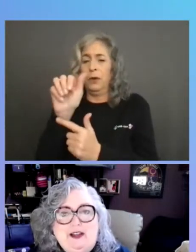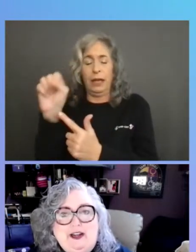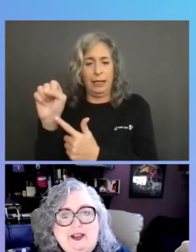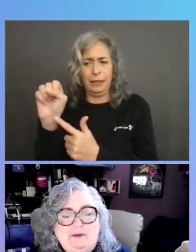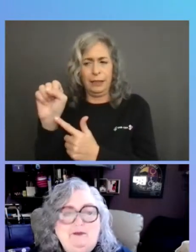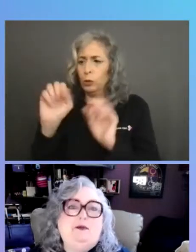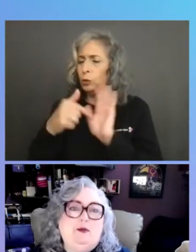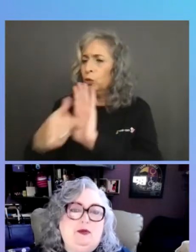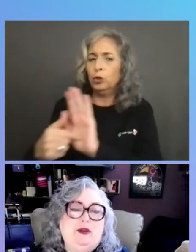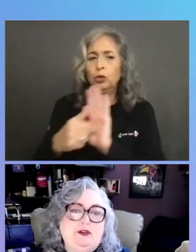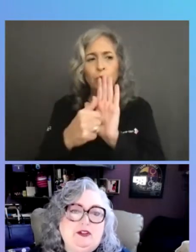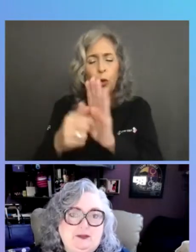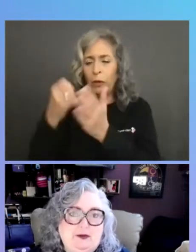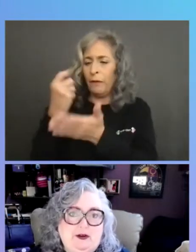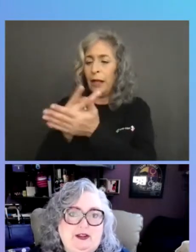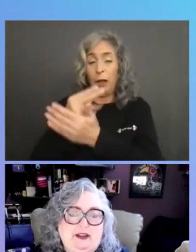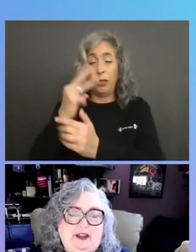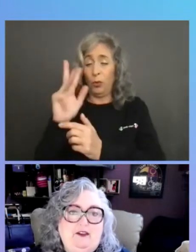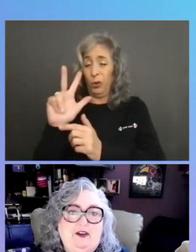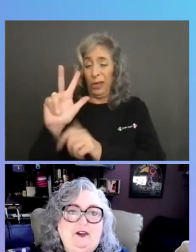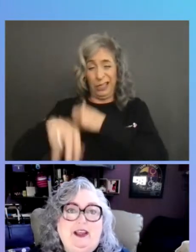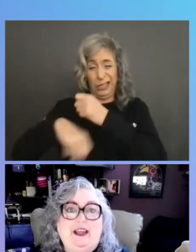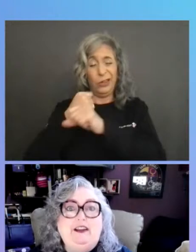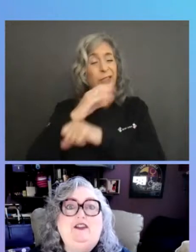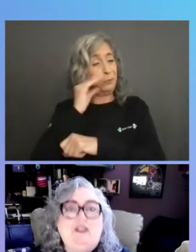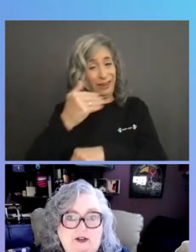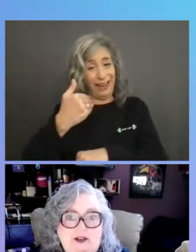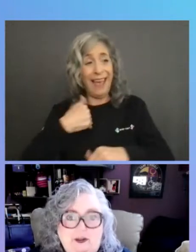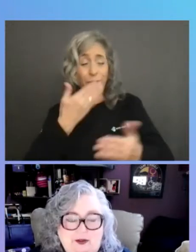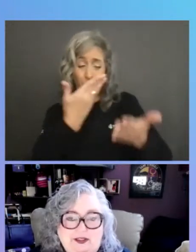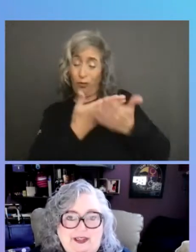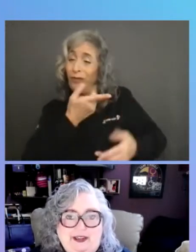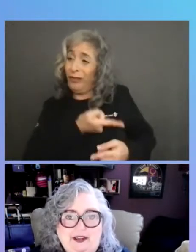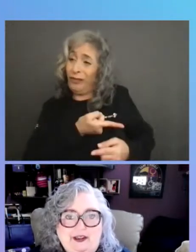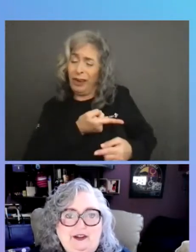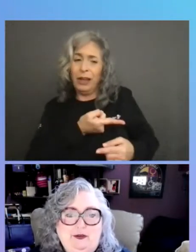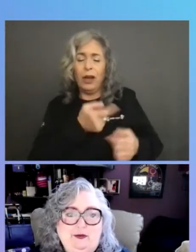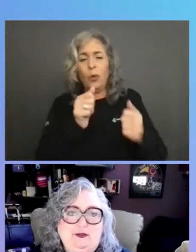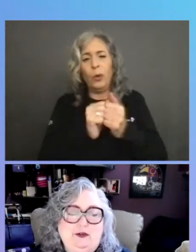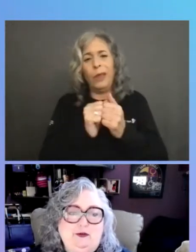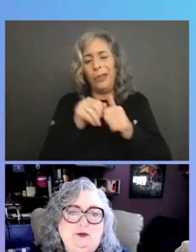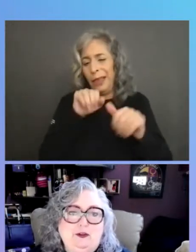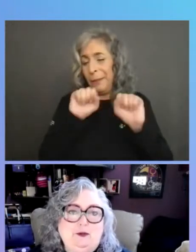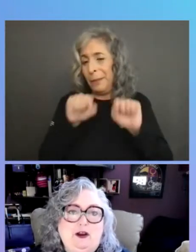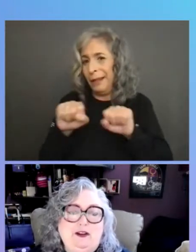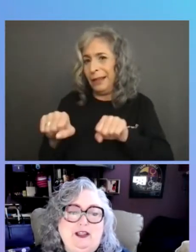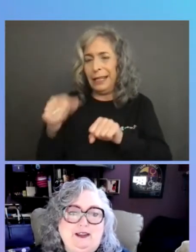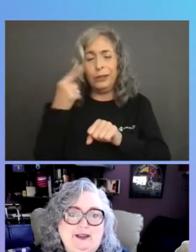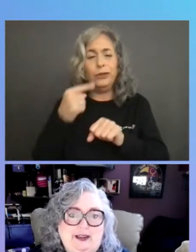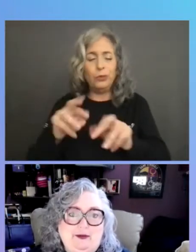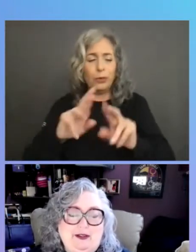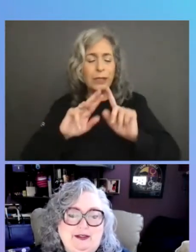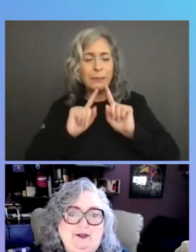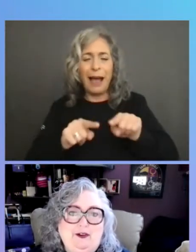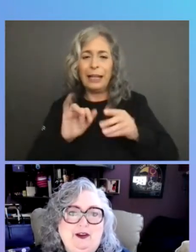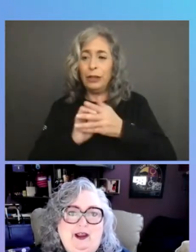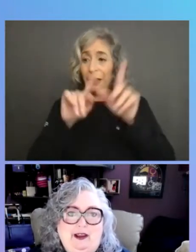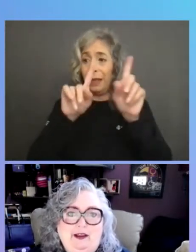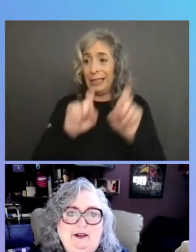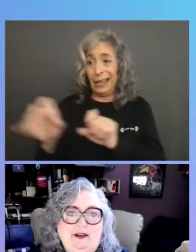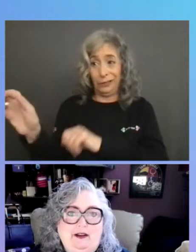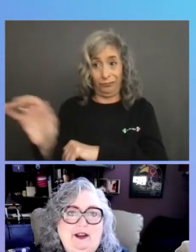else has validated that minimum 3 years experience in that field, in addition to the ability to respond to the exam